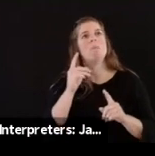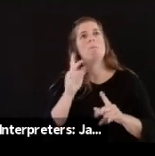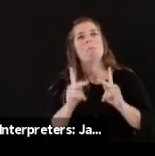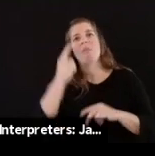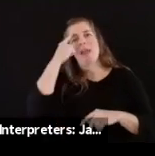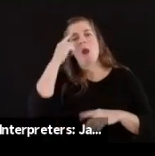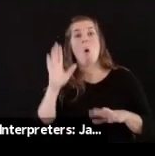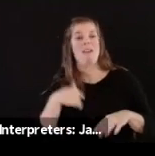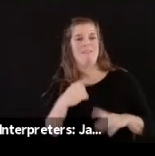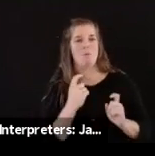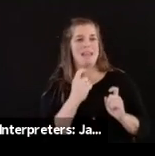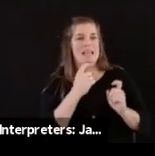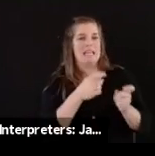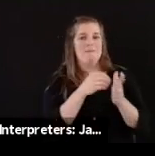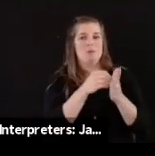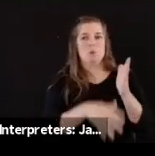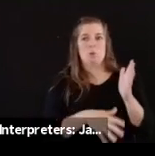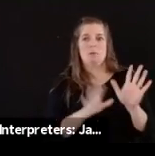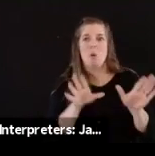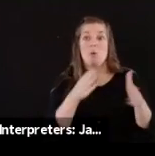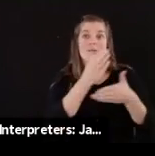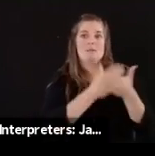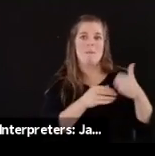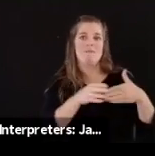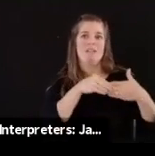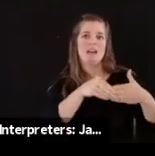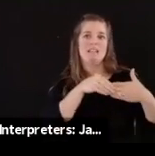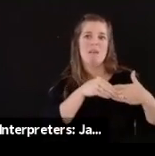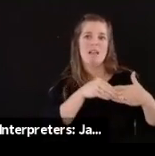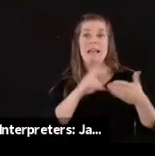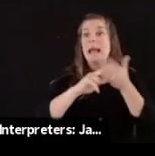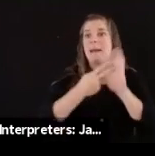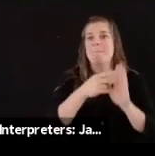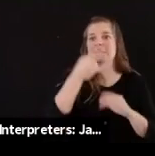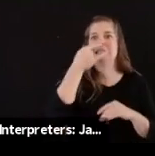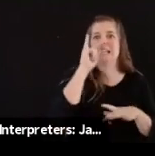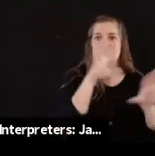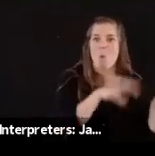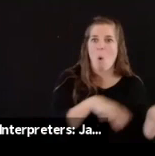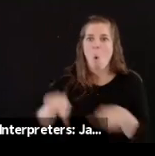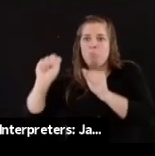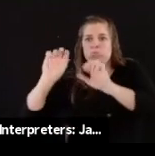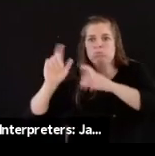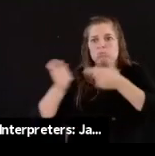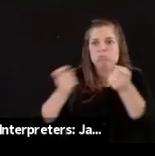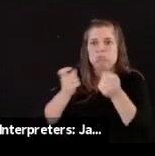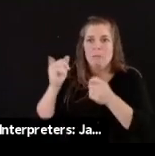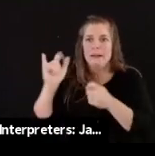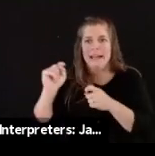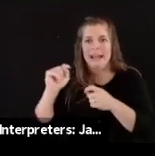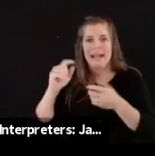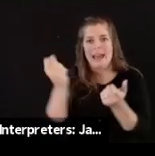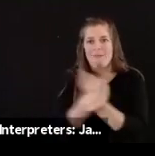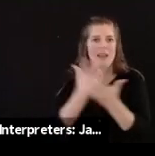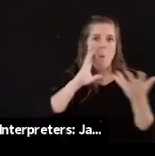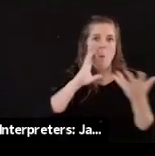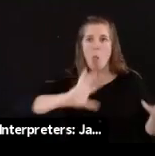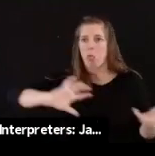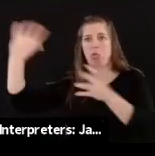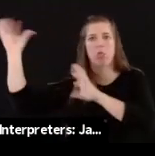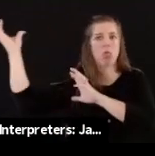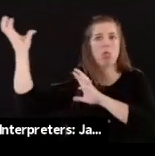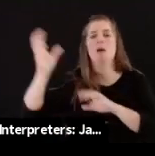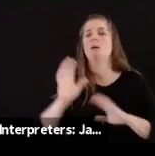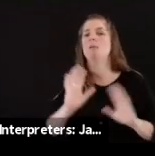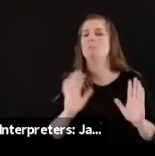room, they're going to walk all over us, and classrooms and dinner tables will devolve into total chaos. And if we